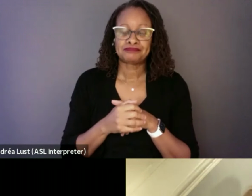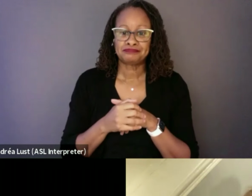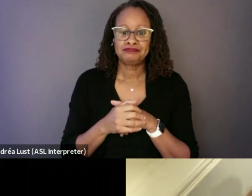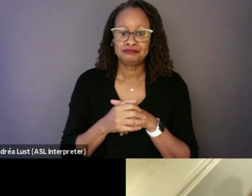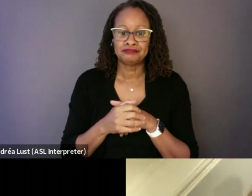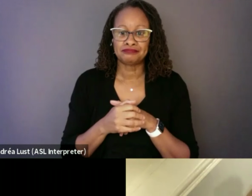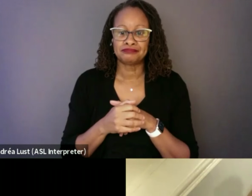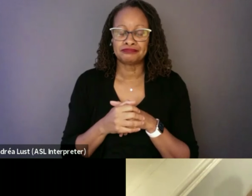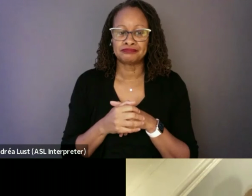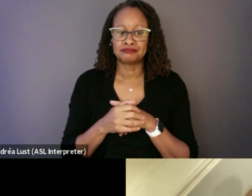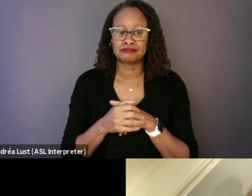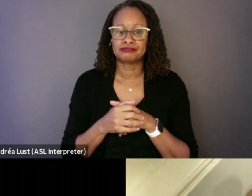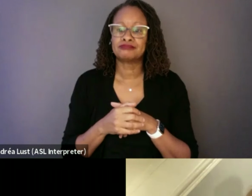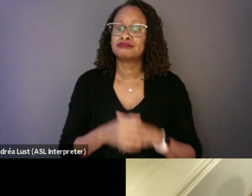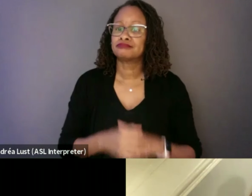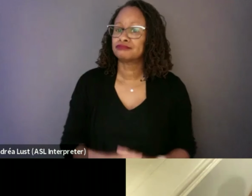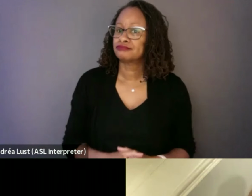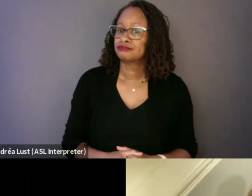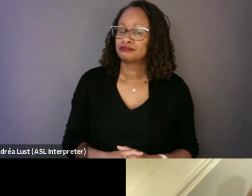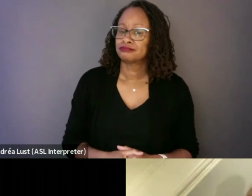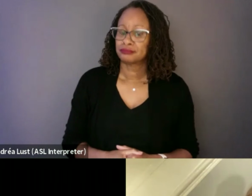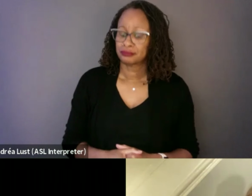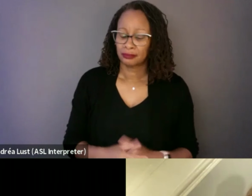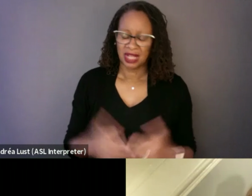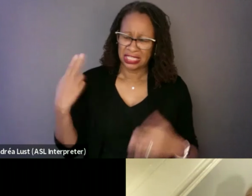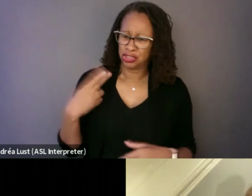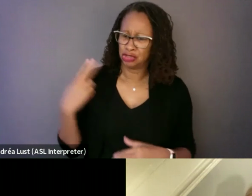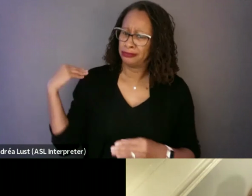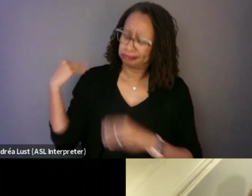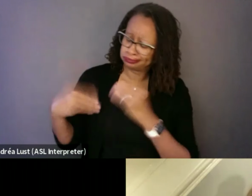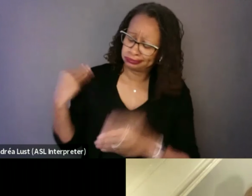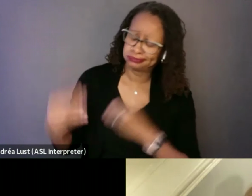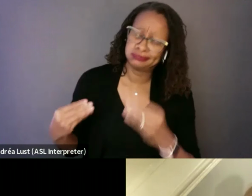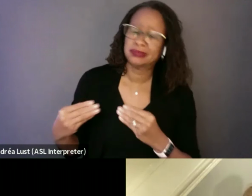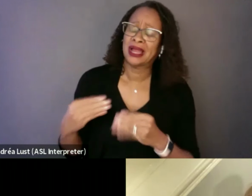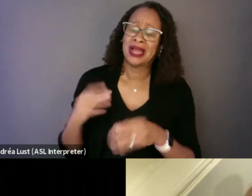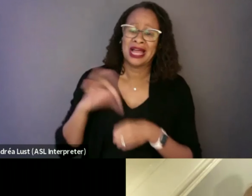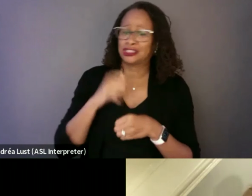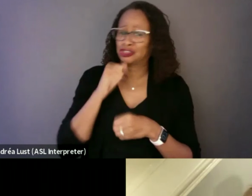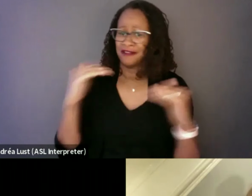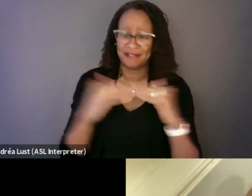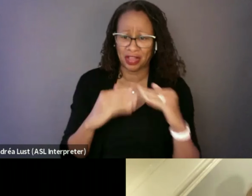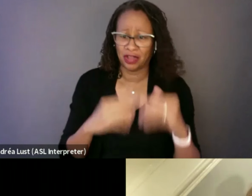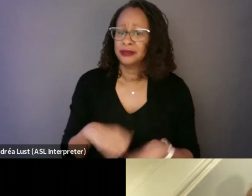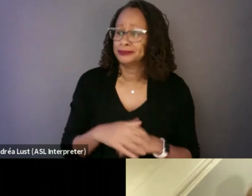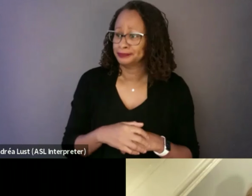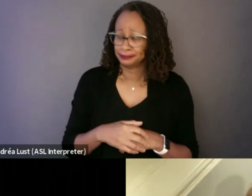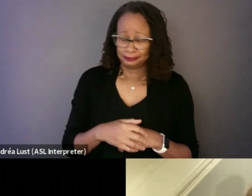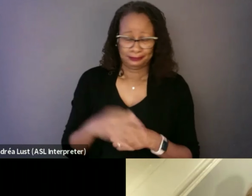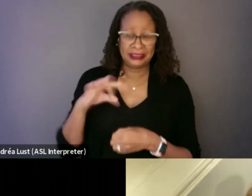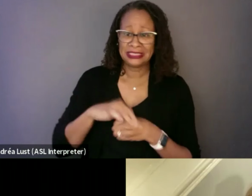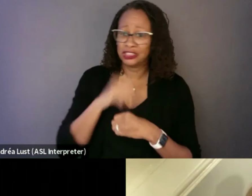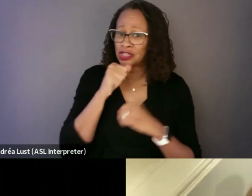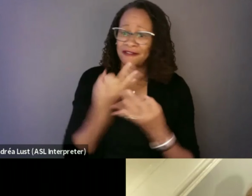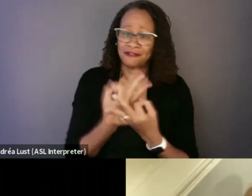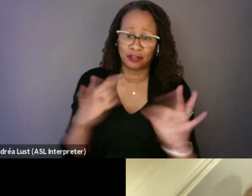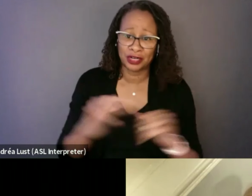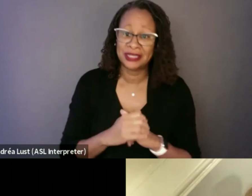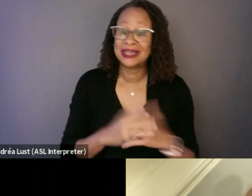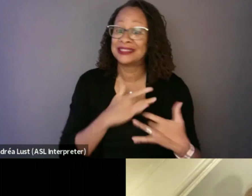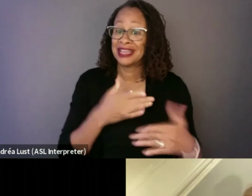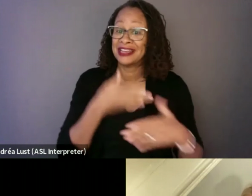There's been a history of rigged elections in Zimbabwe, and usually the pattern has been that after election day, either